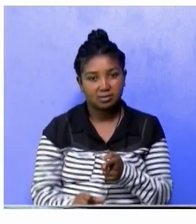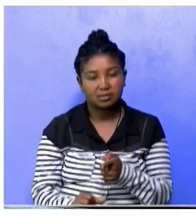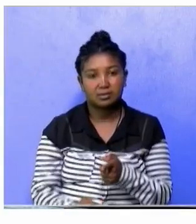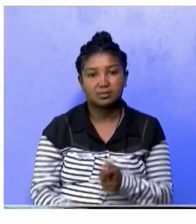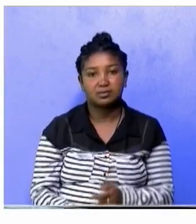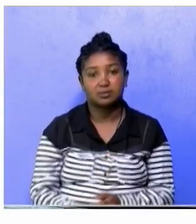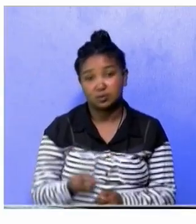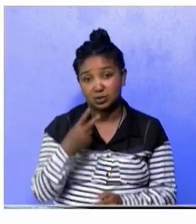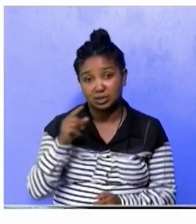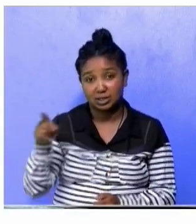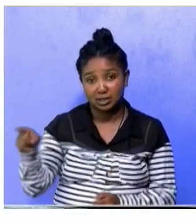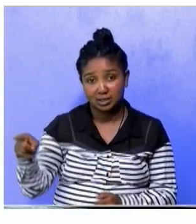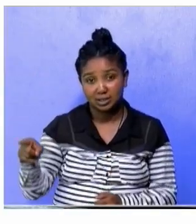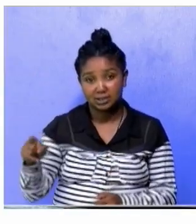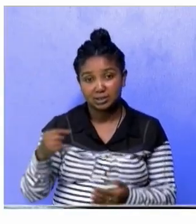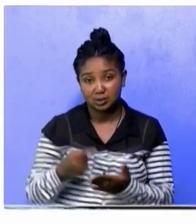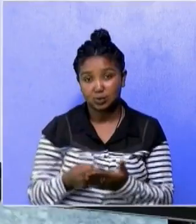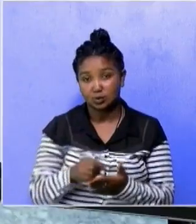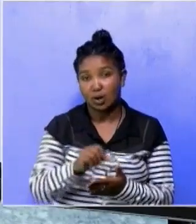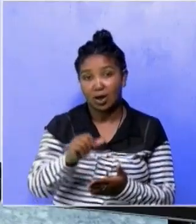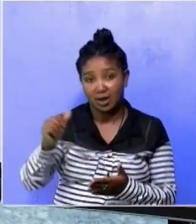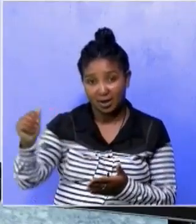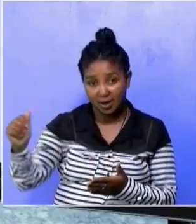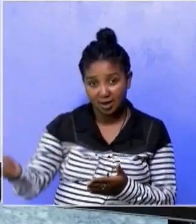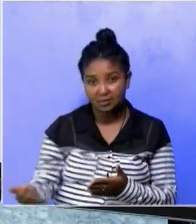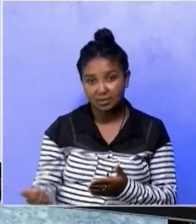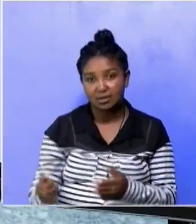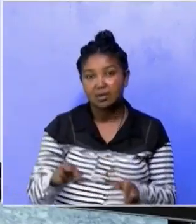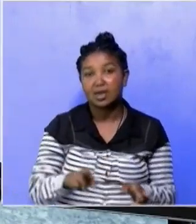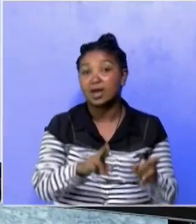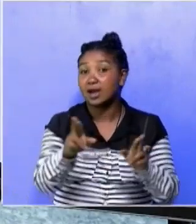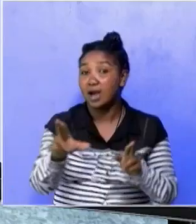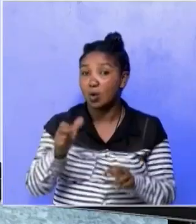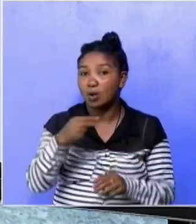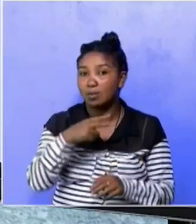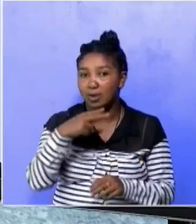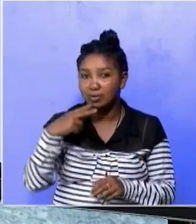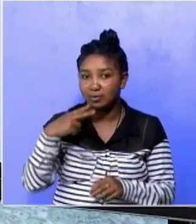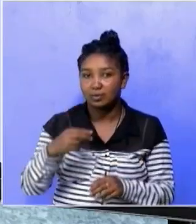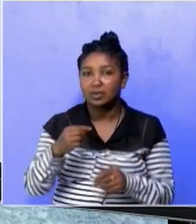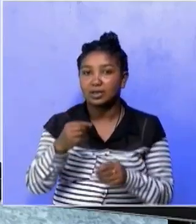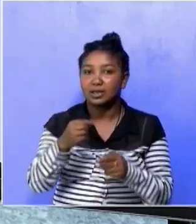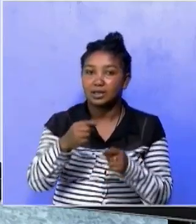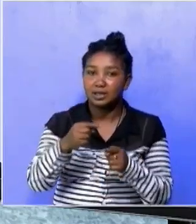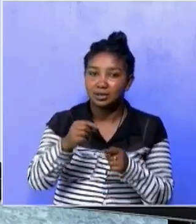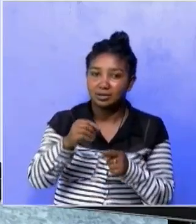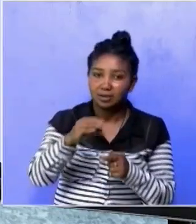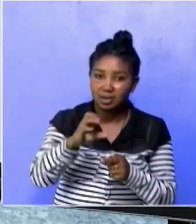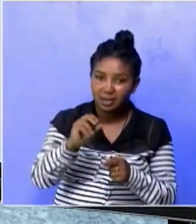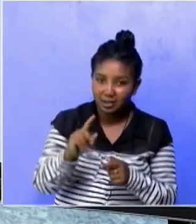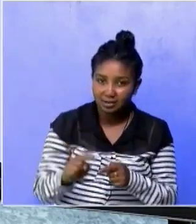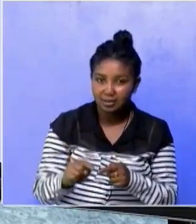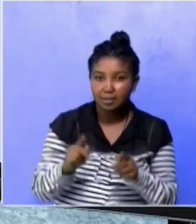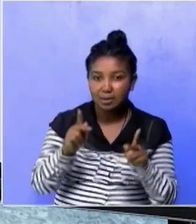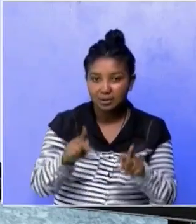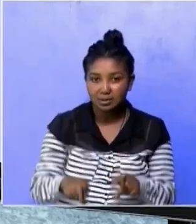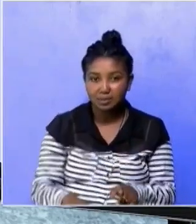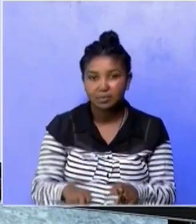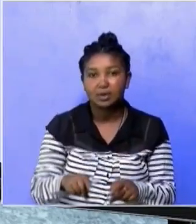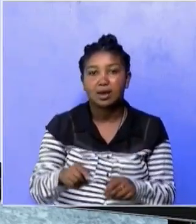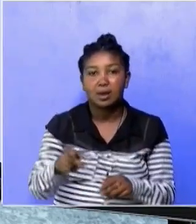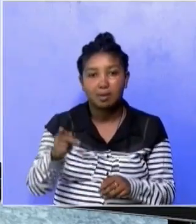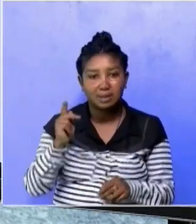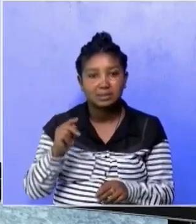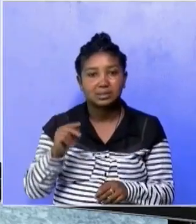Yeah, see, this is also another regular past verb. See now, cut, present, cut,